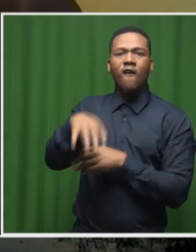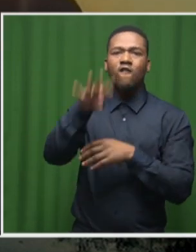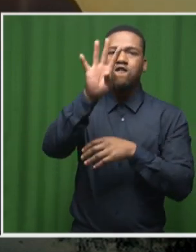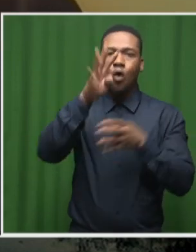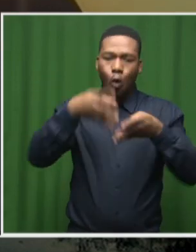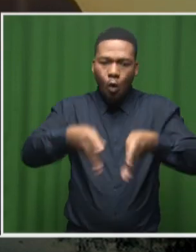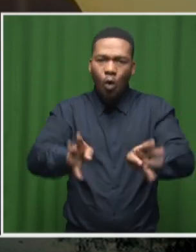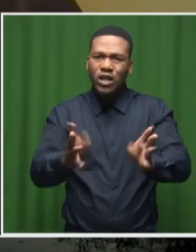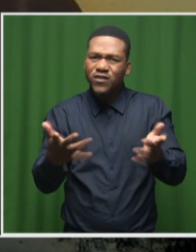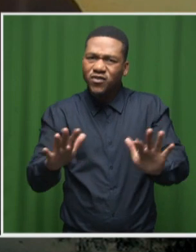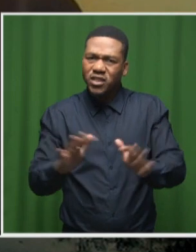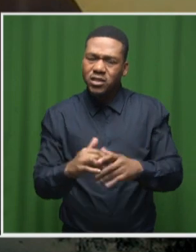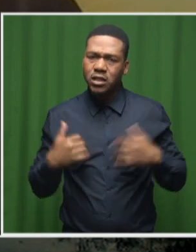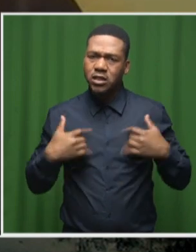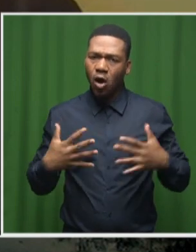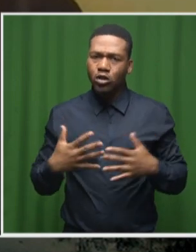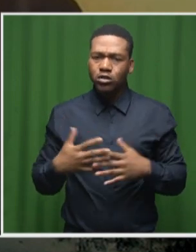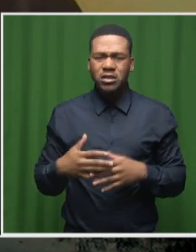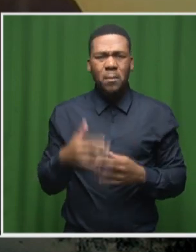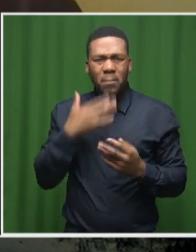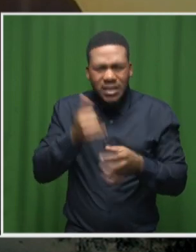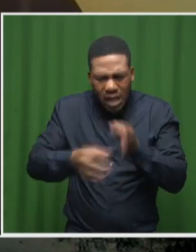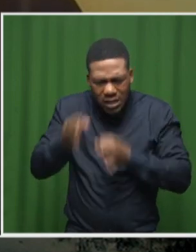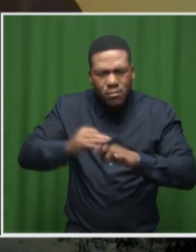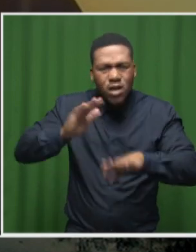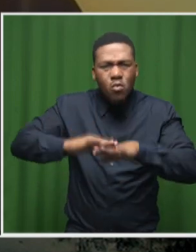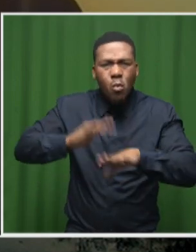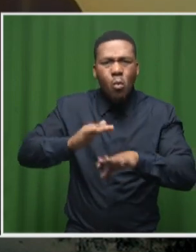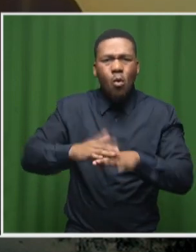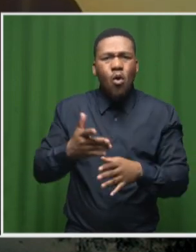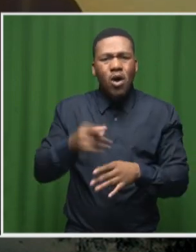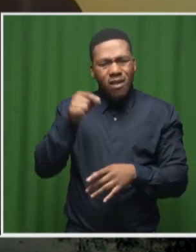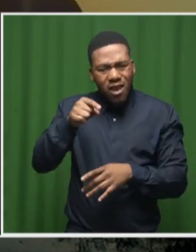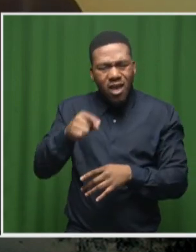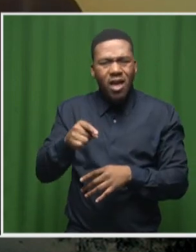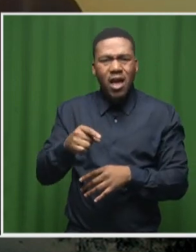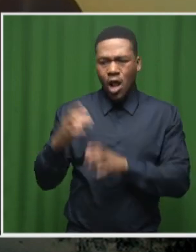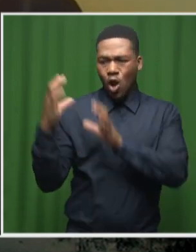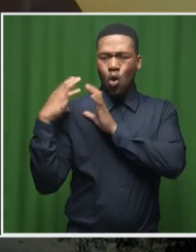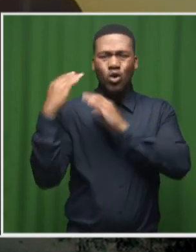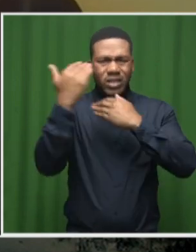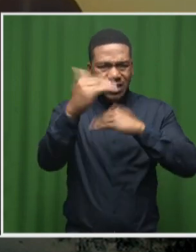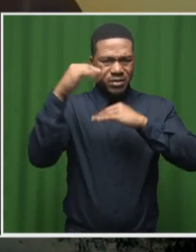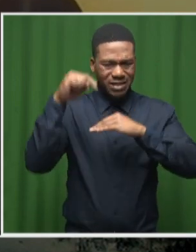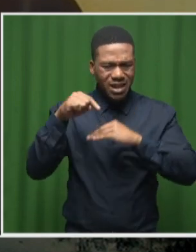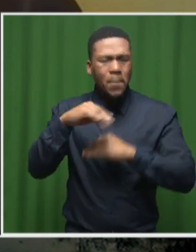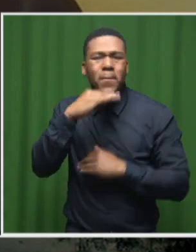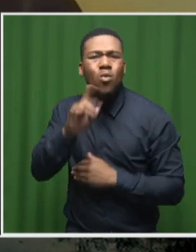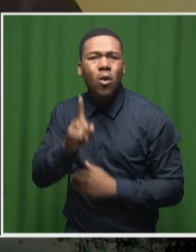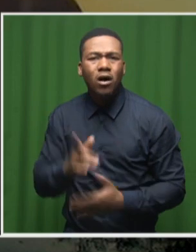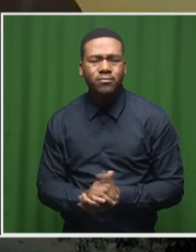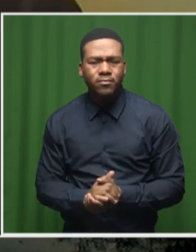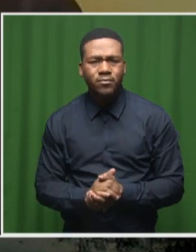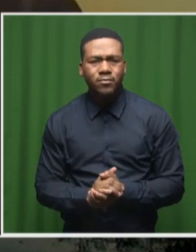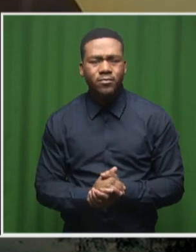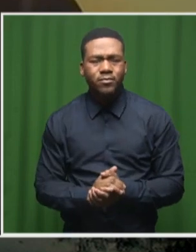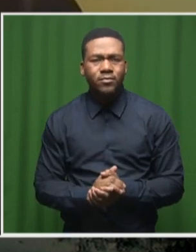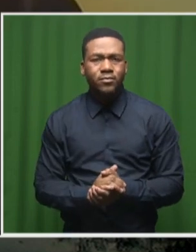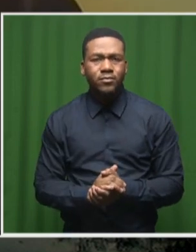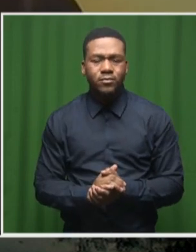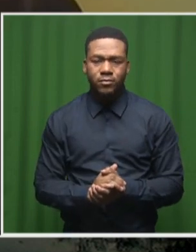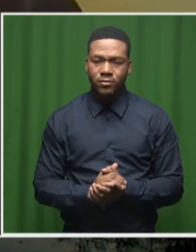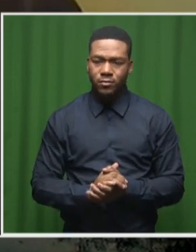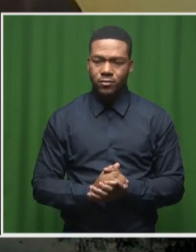That's here in Johannesburg. What exactly is load limiting for those people that haven't heard of it as yet?